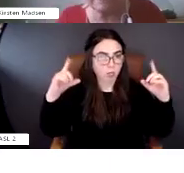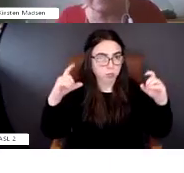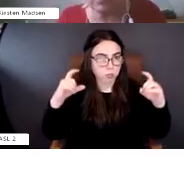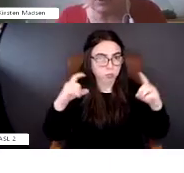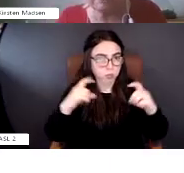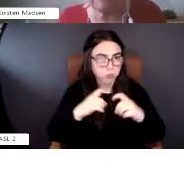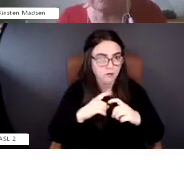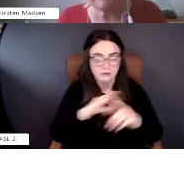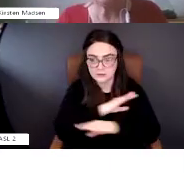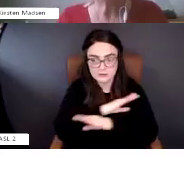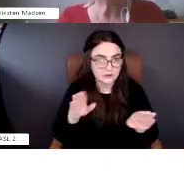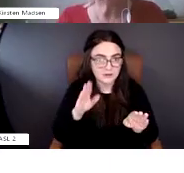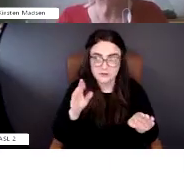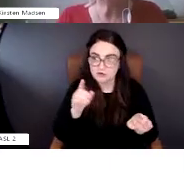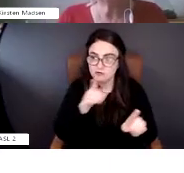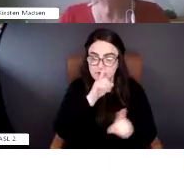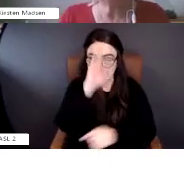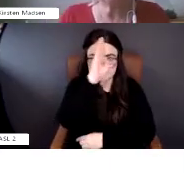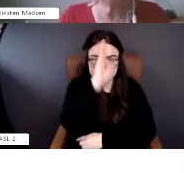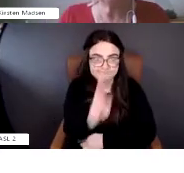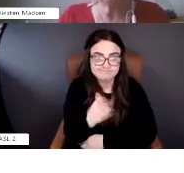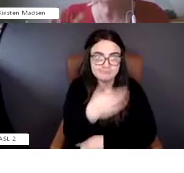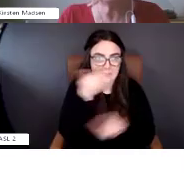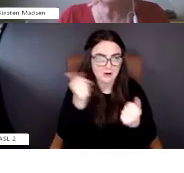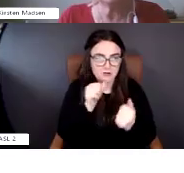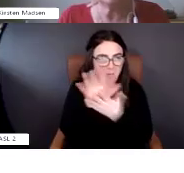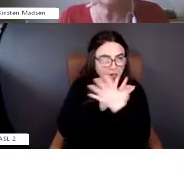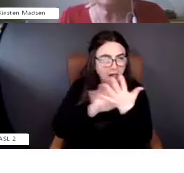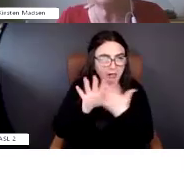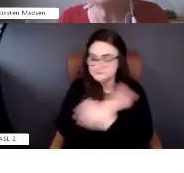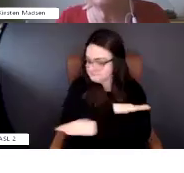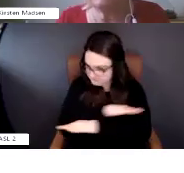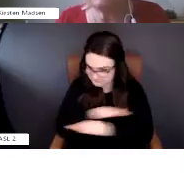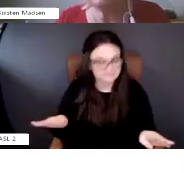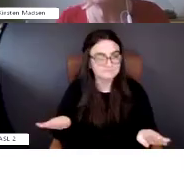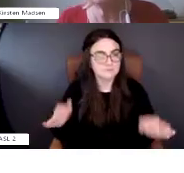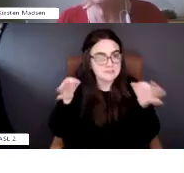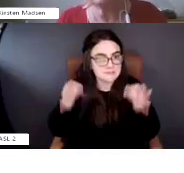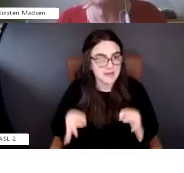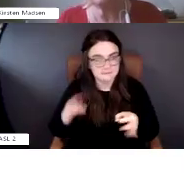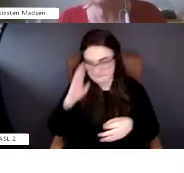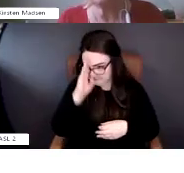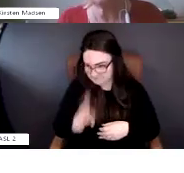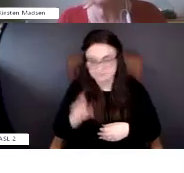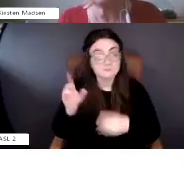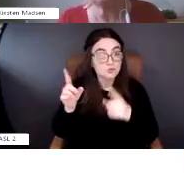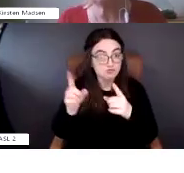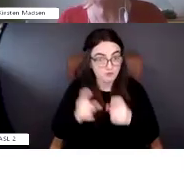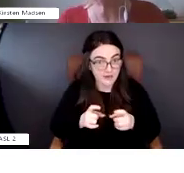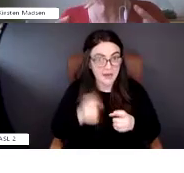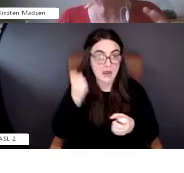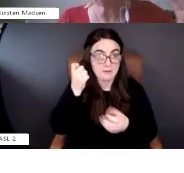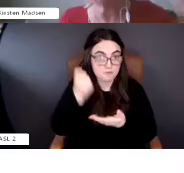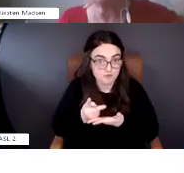focus in more. So there will also, the survey that's there is the survey that was approved